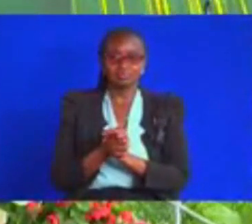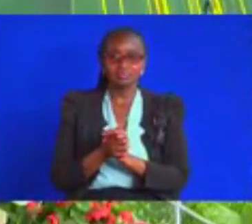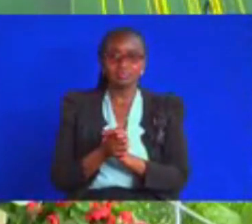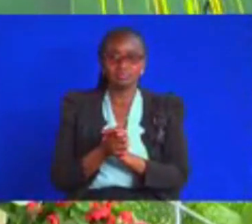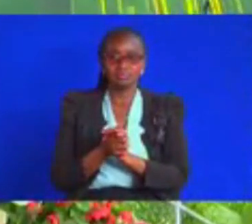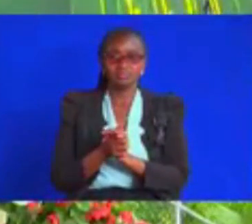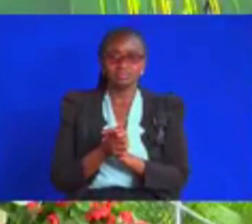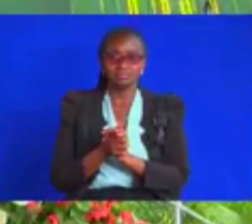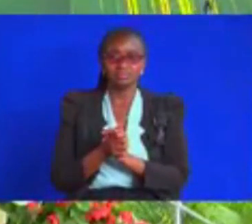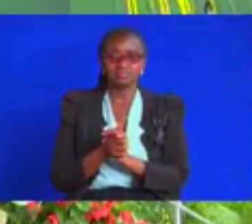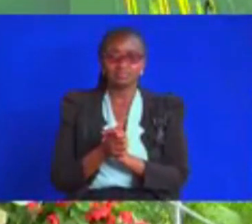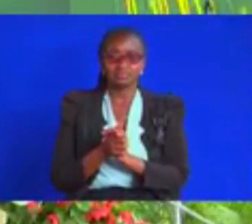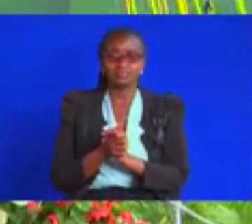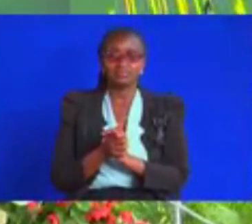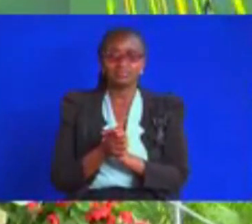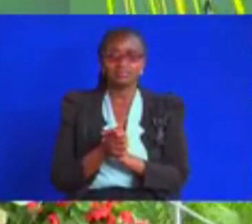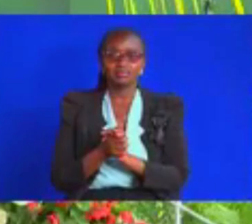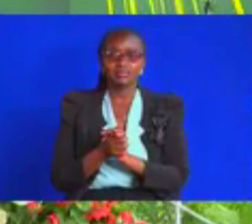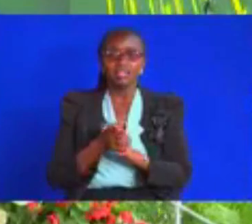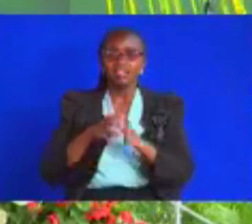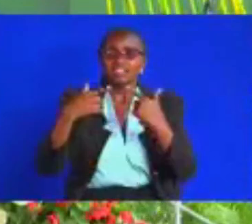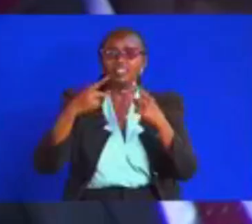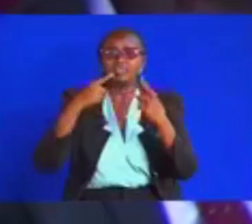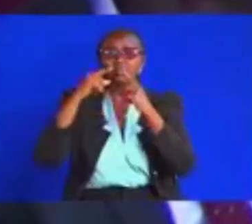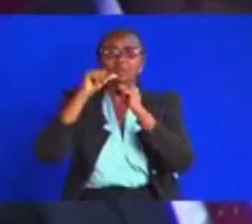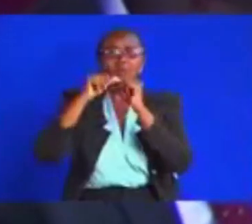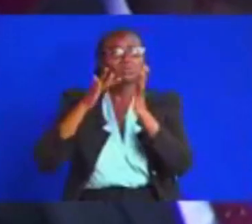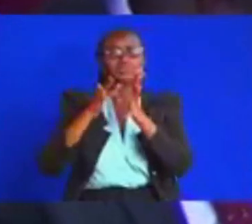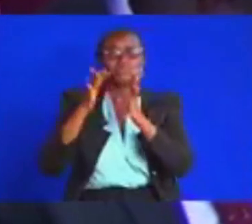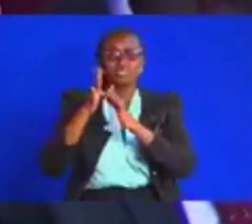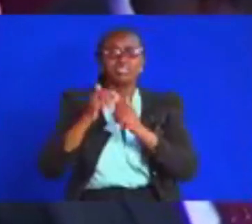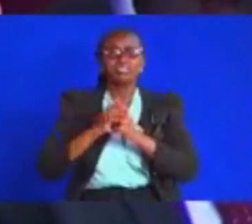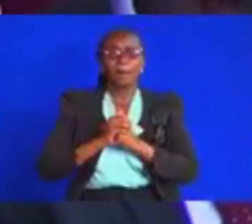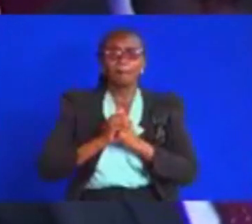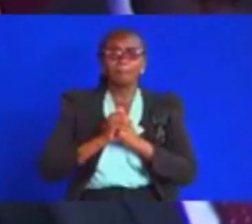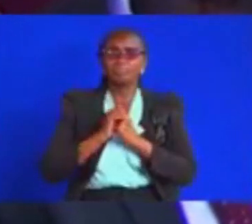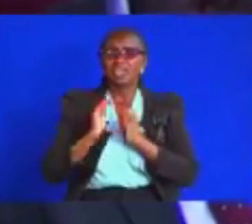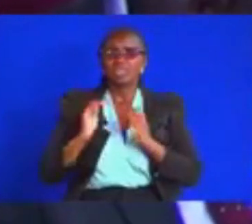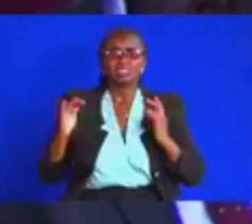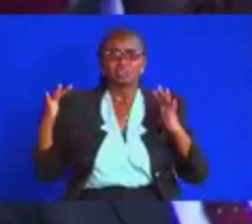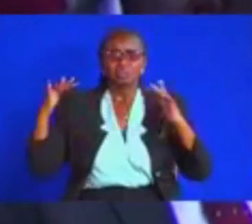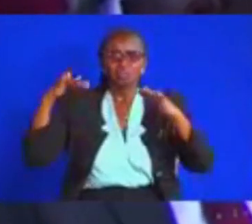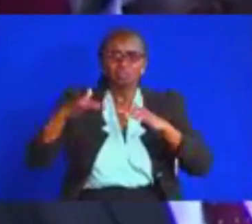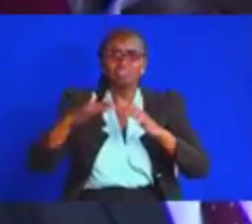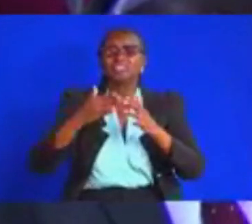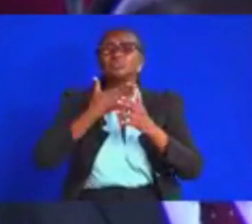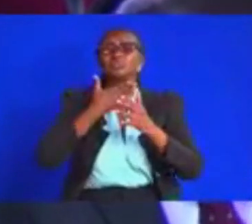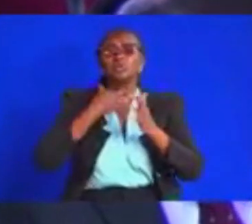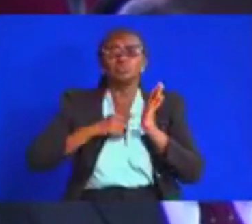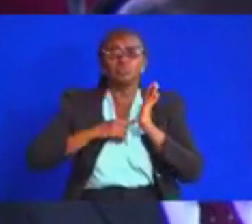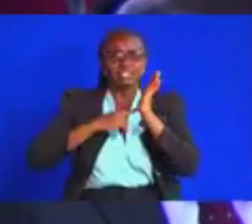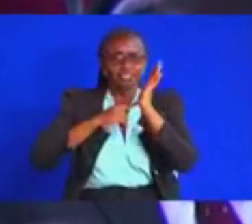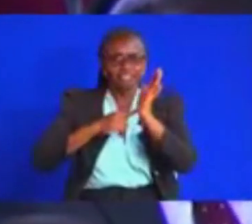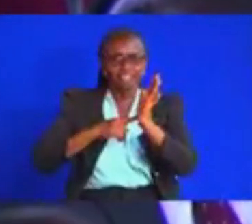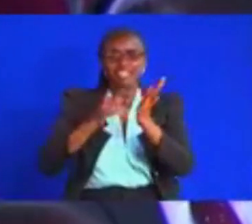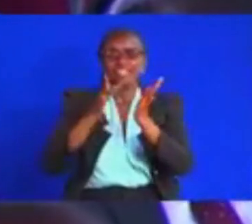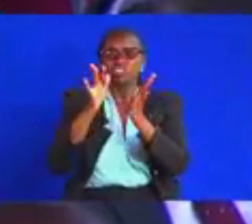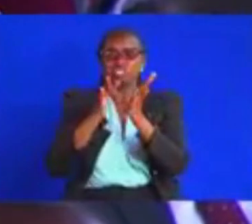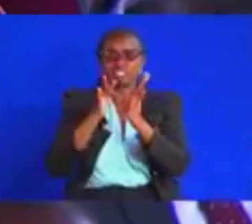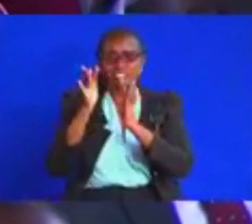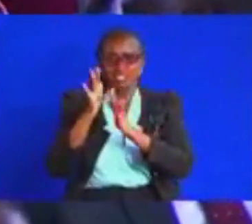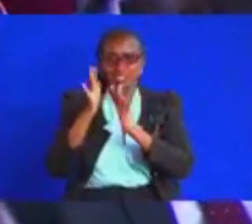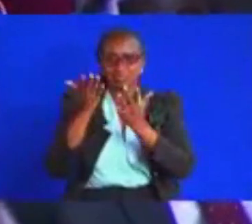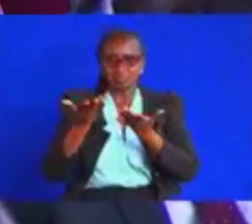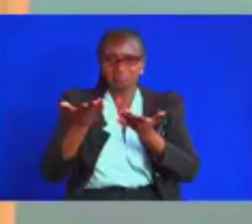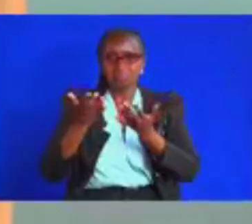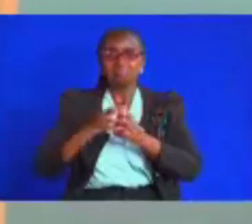Hallelujah. Let's talk about Jesus. The conference seeks to reveal Jesus. Is God